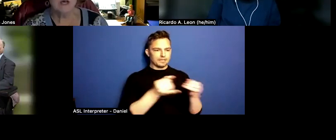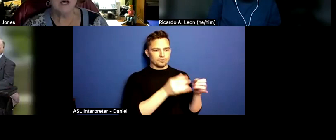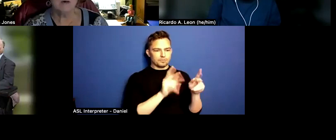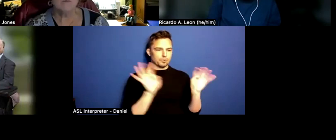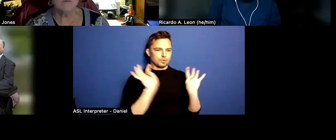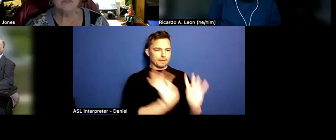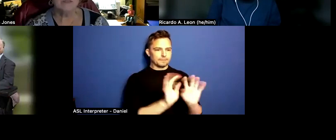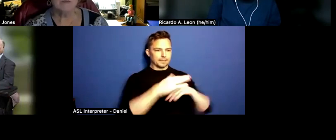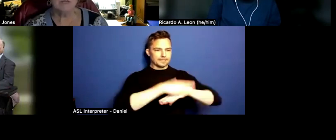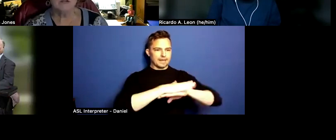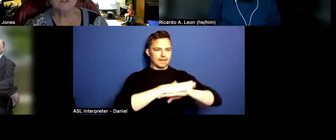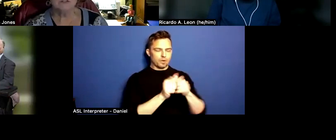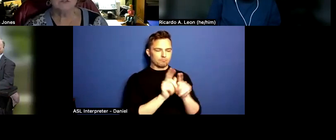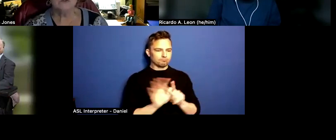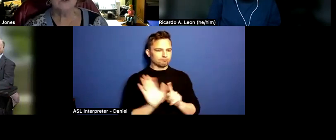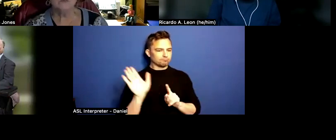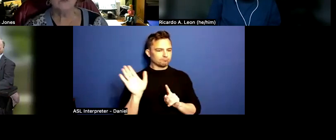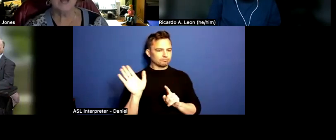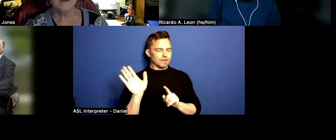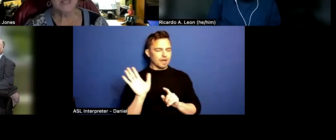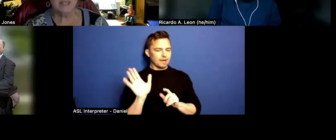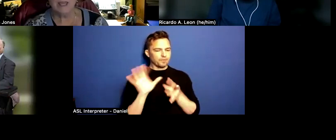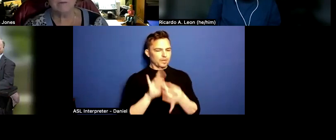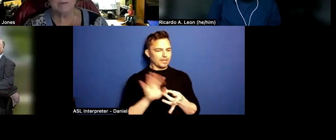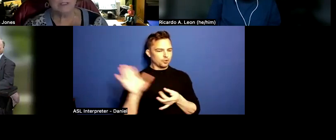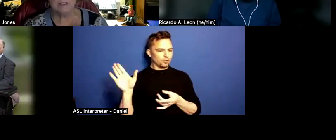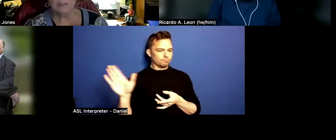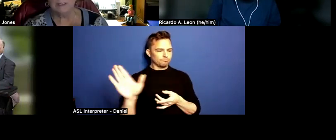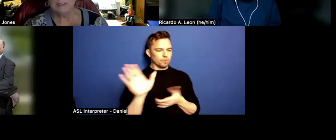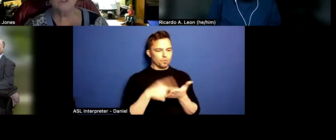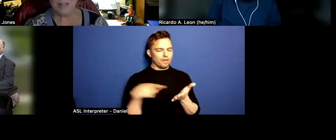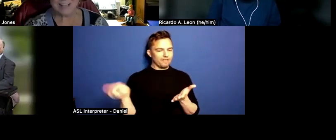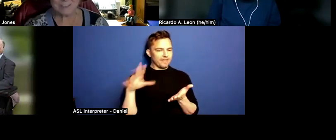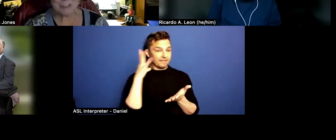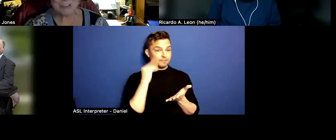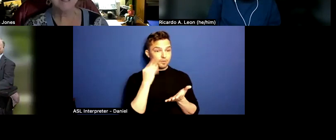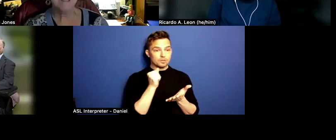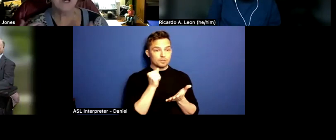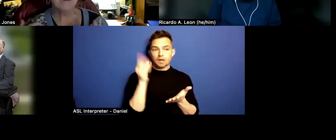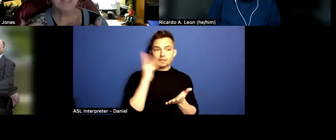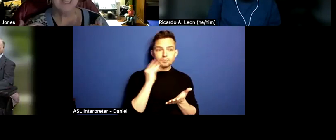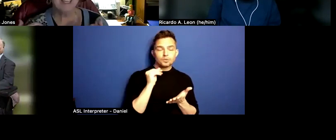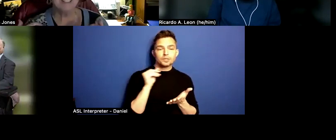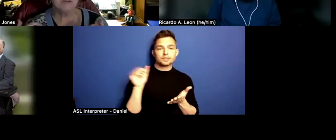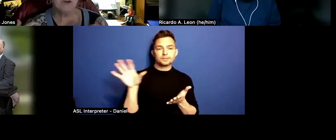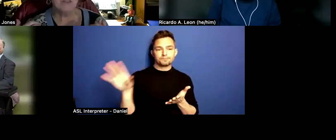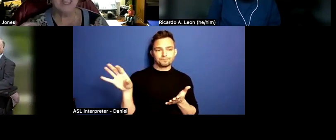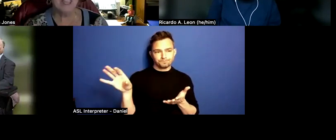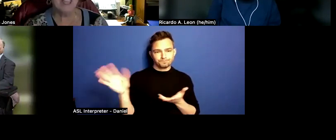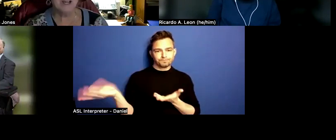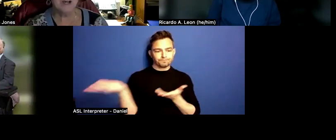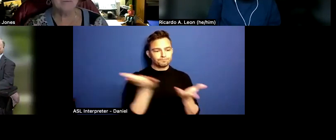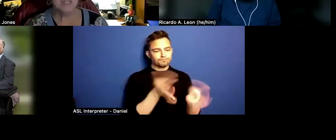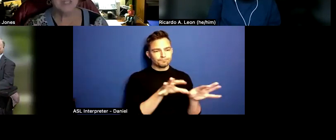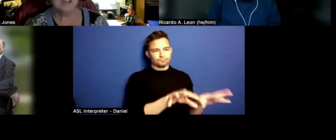table with in regards to what they have experienced or not experienced, and what